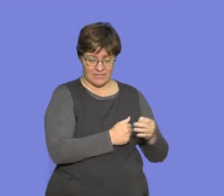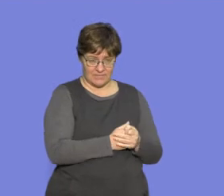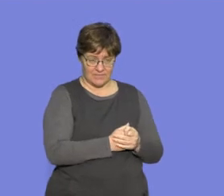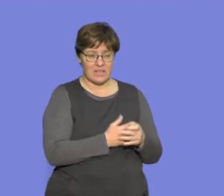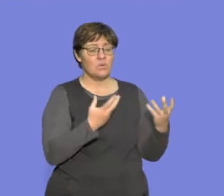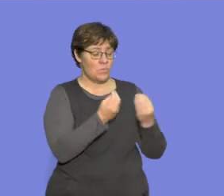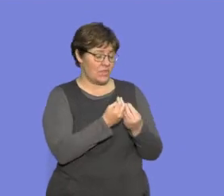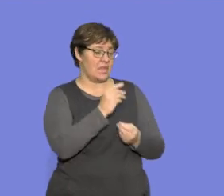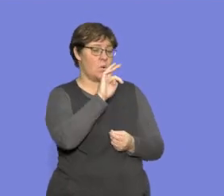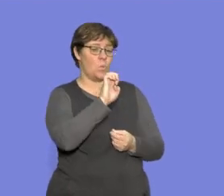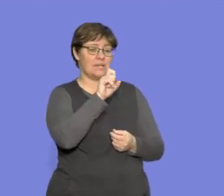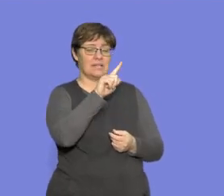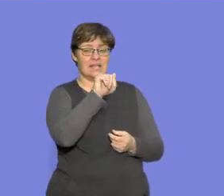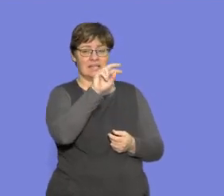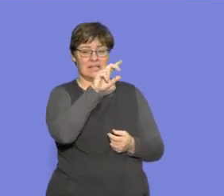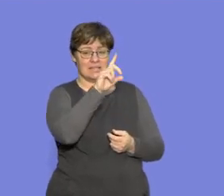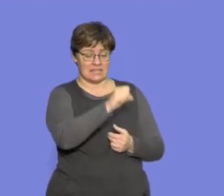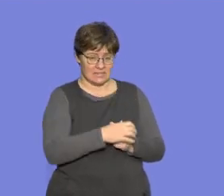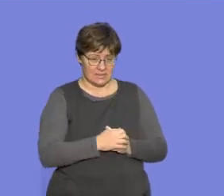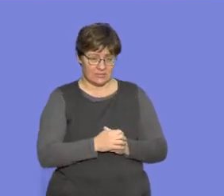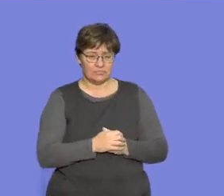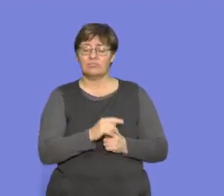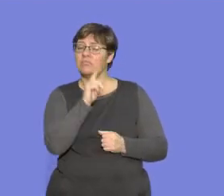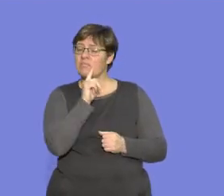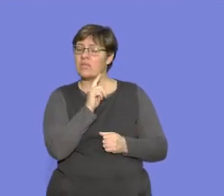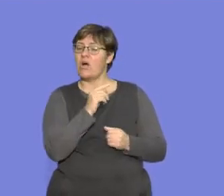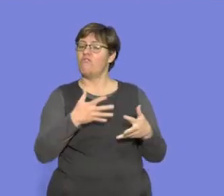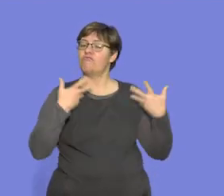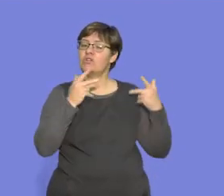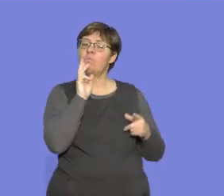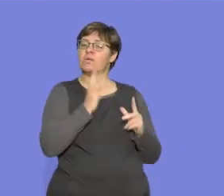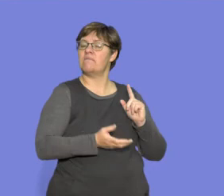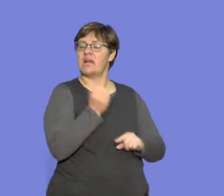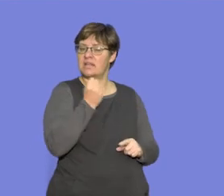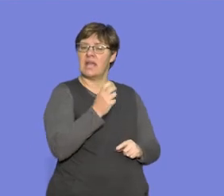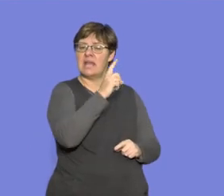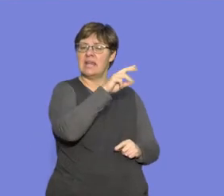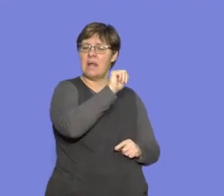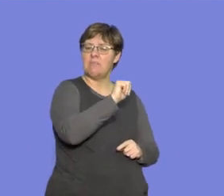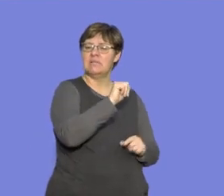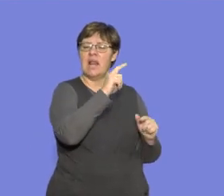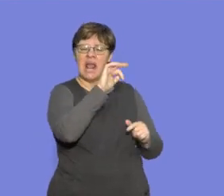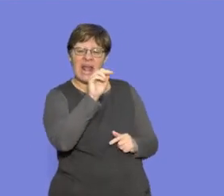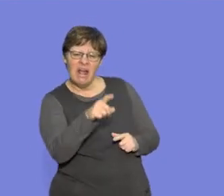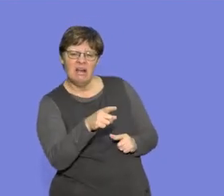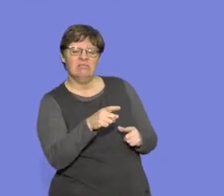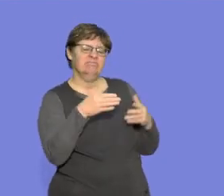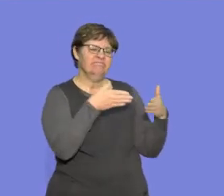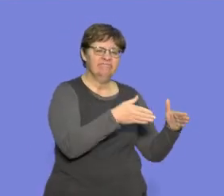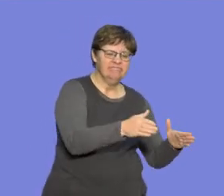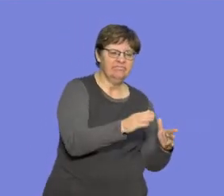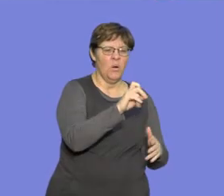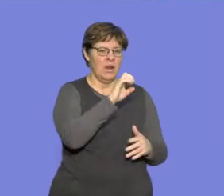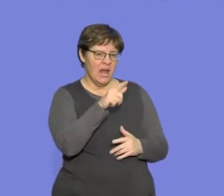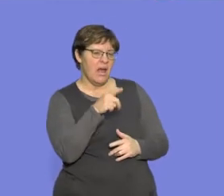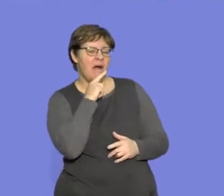your wetlands. So in terms of us understanding where freshwater is found, dams, rivers, lakes, and wetlands are often identified as areas